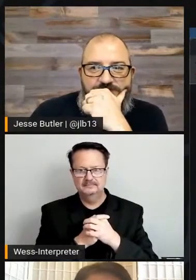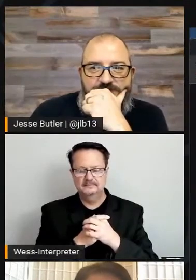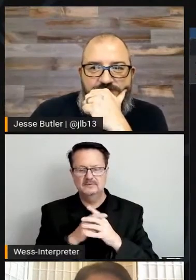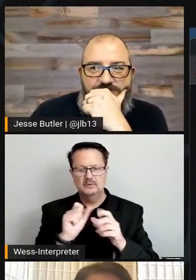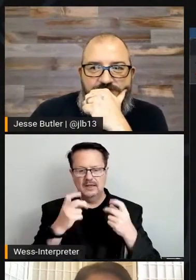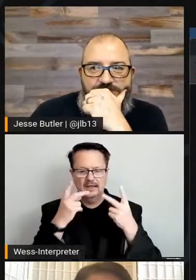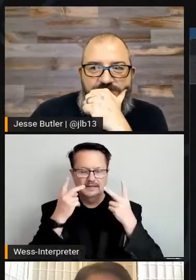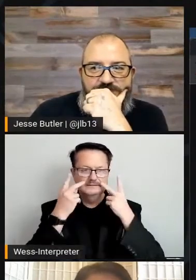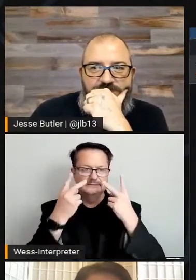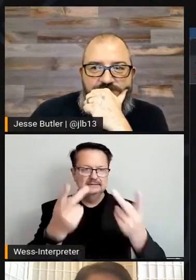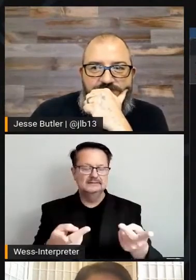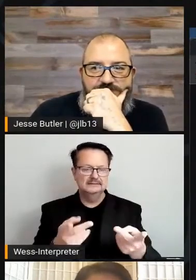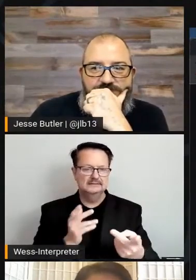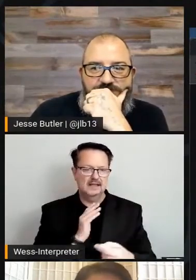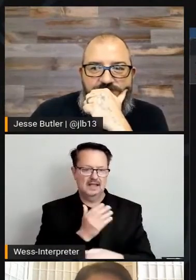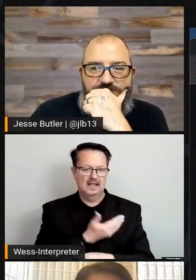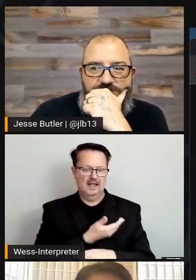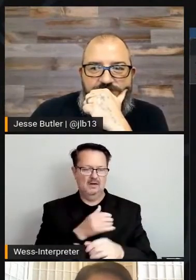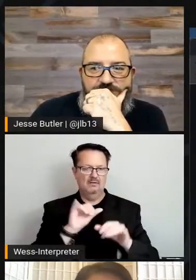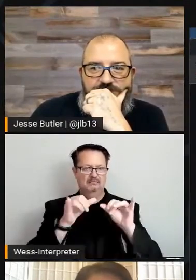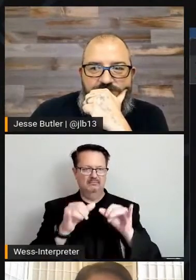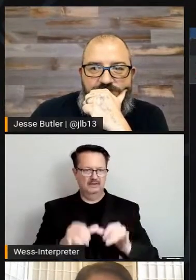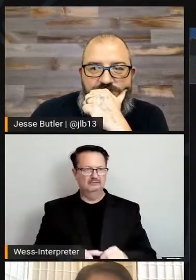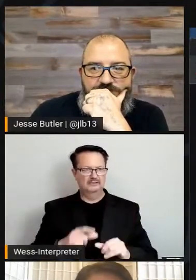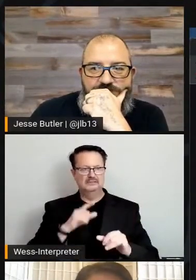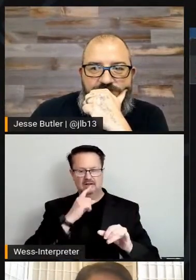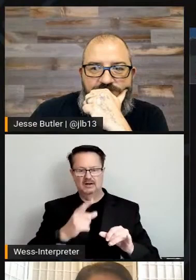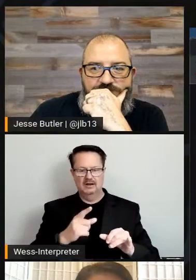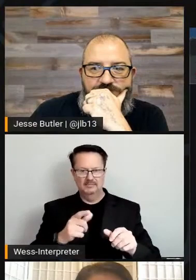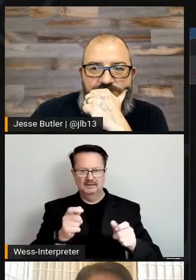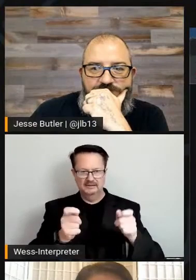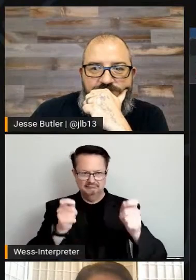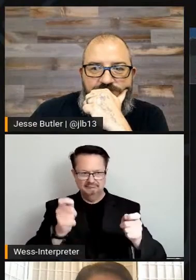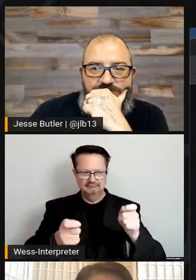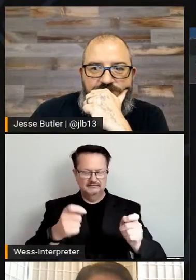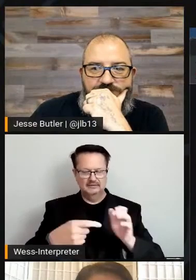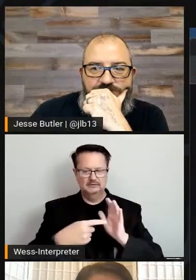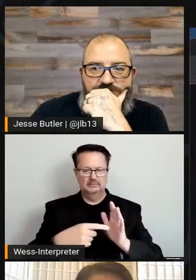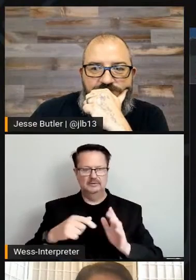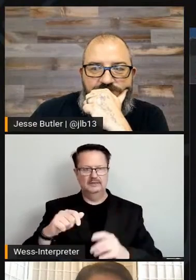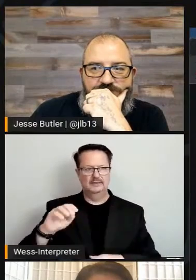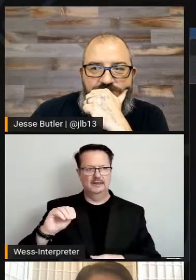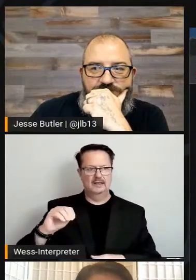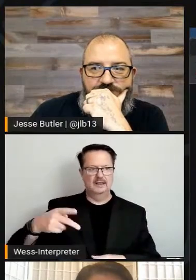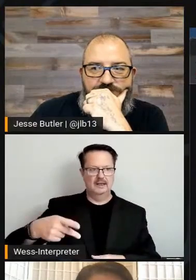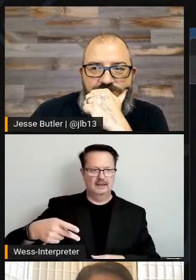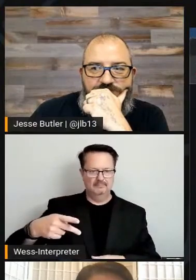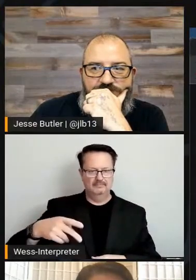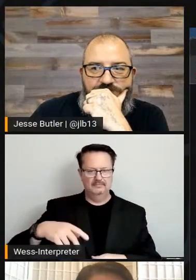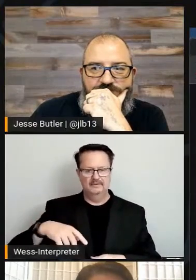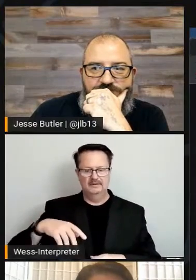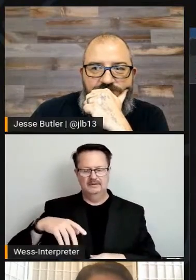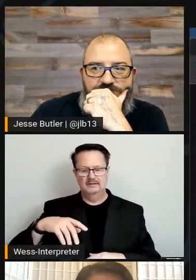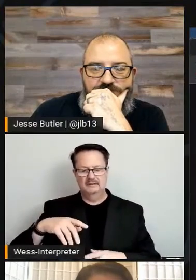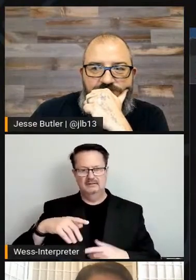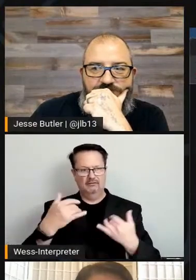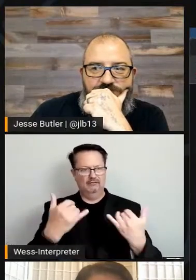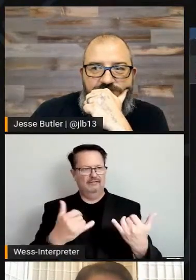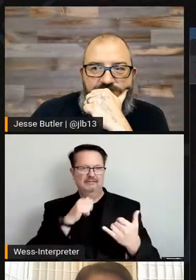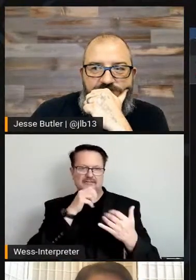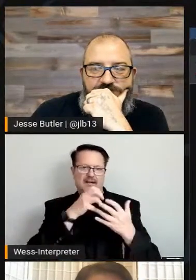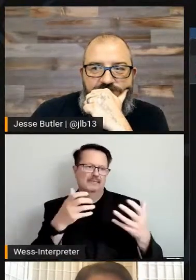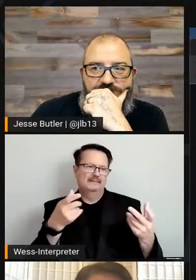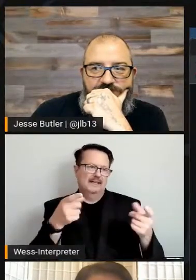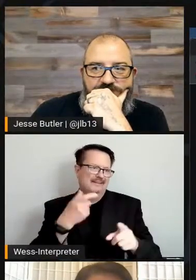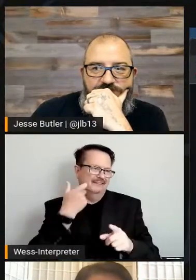that our metrics are being ingested and shown in AMP. Currently, there's not much going on because I just started it, but that's